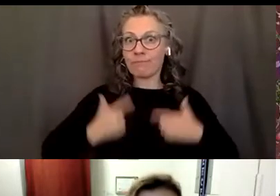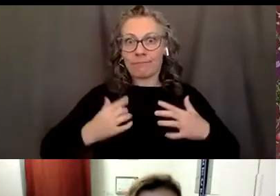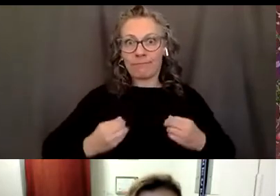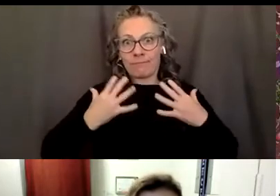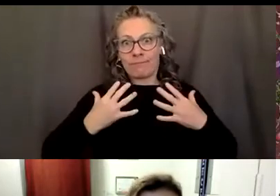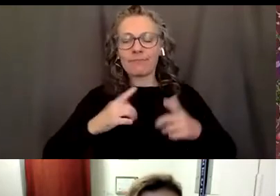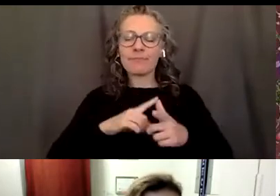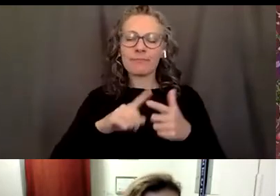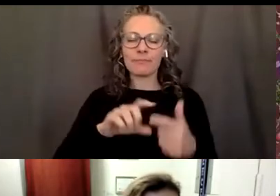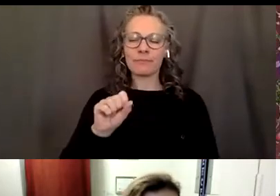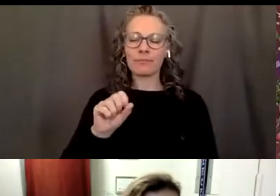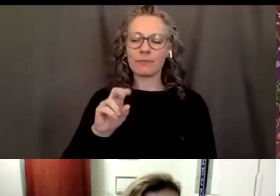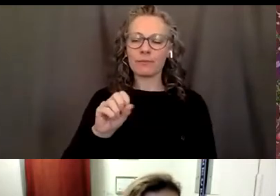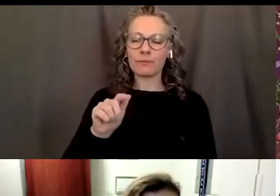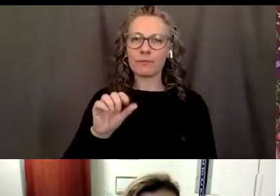Kendara.